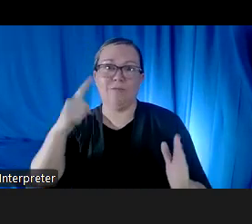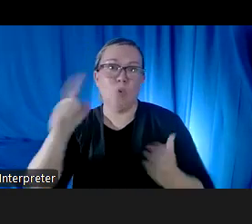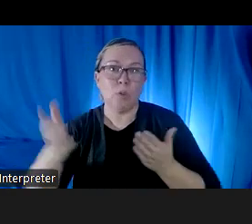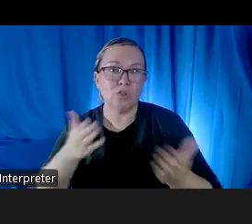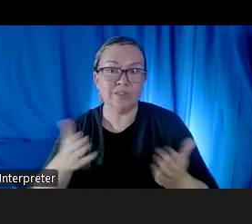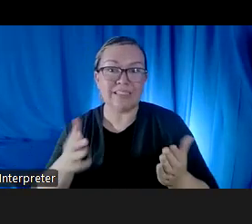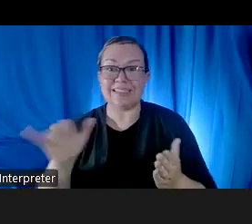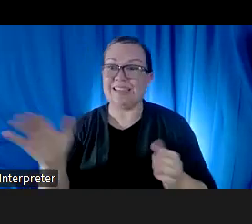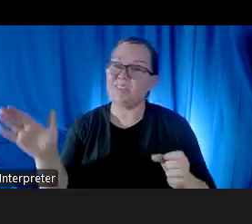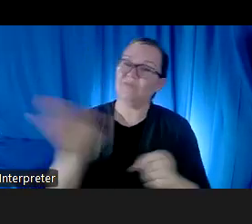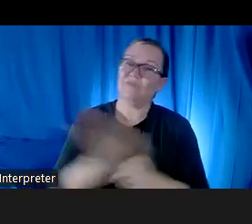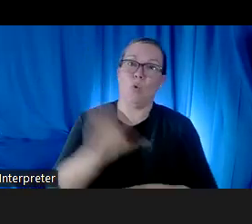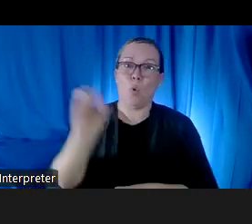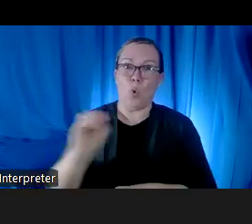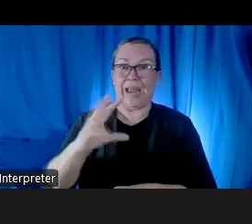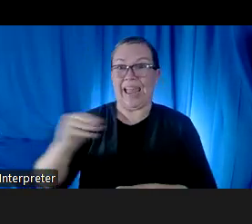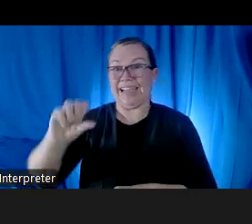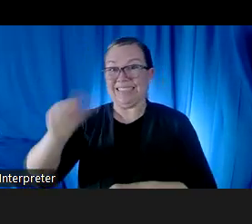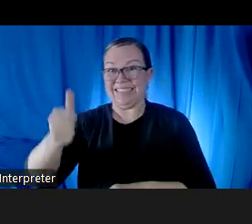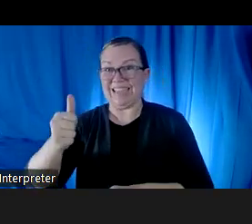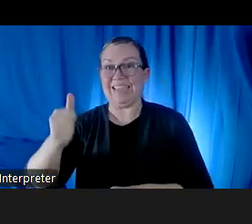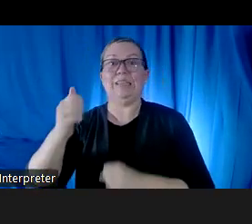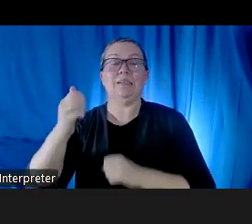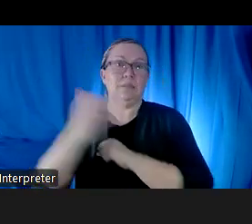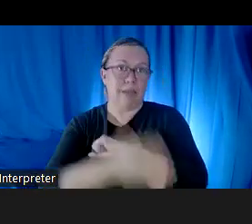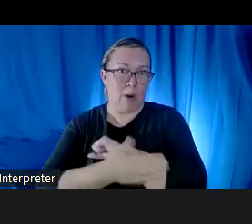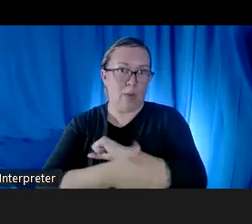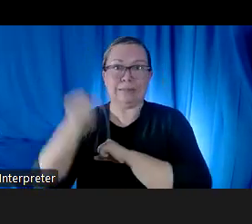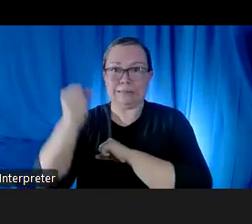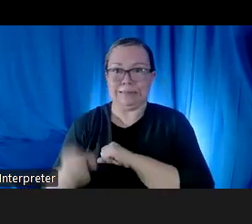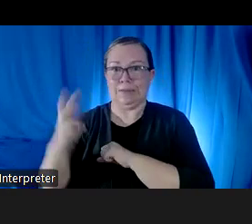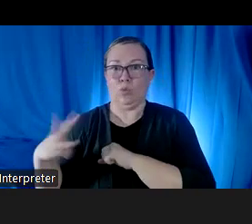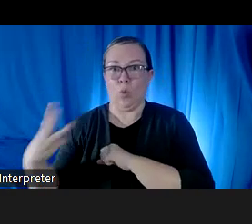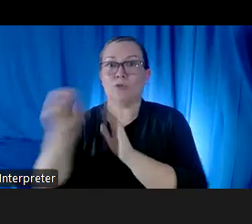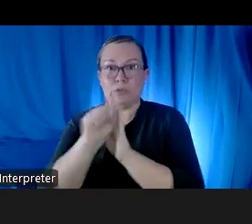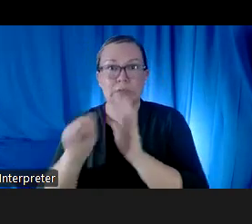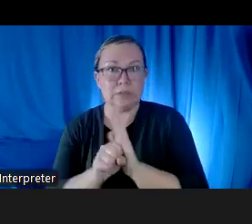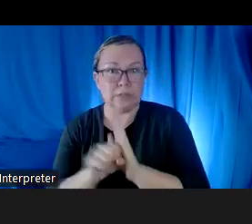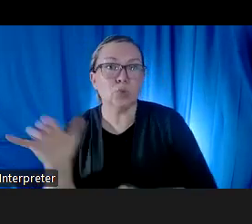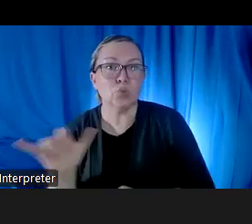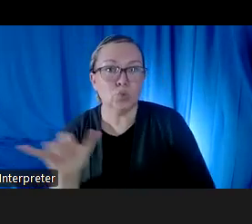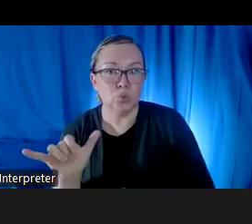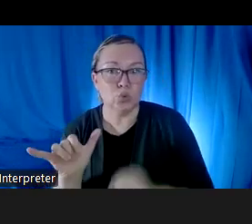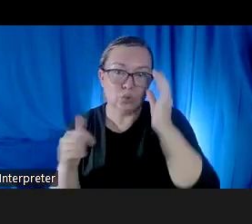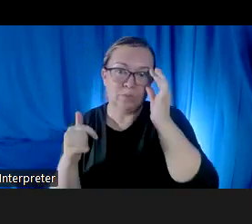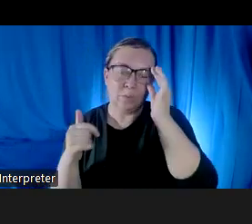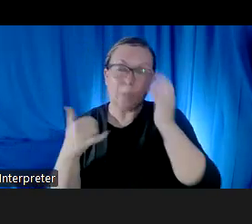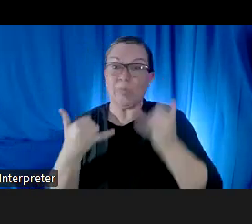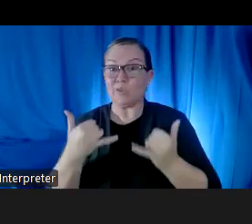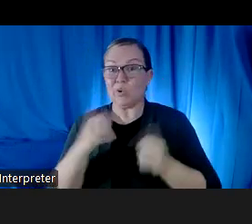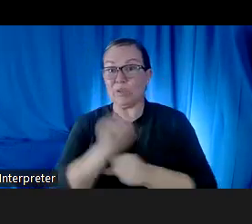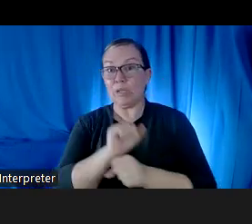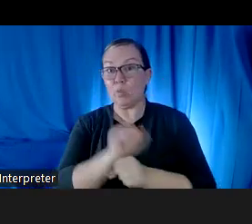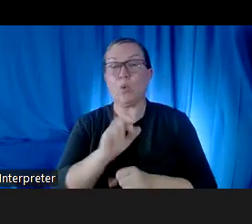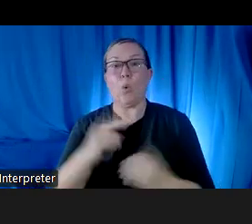all of Oregon and actually 10 counties in the southern Washington state area, and who are currently working or have